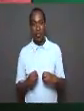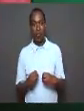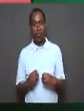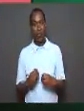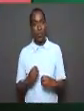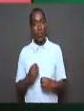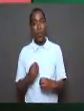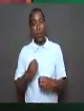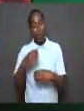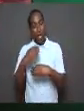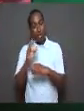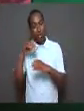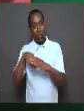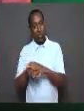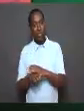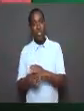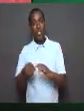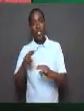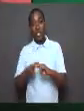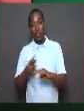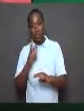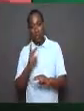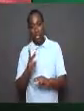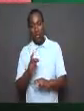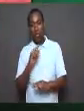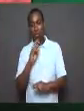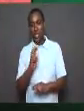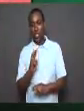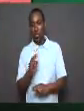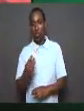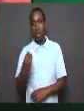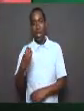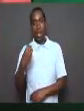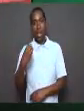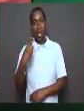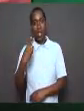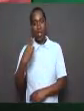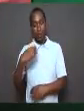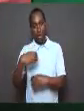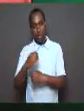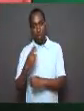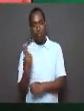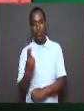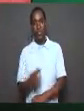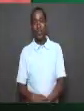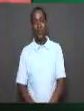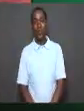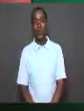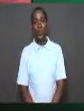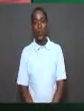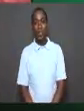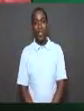the specimens that are viewed using a light microscope.